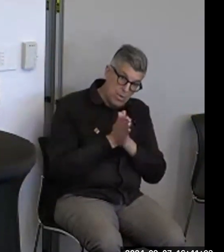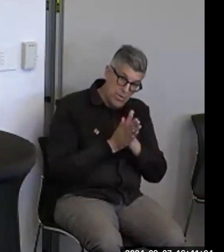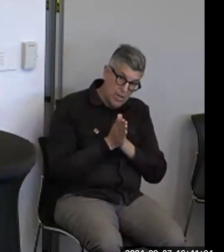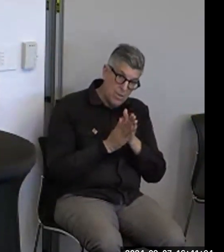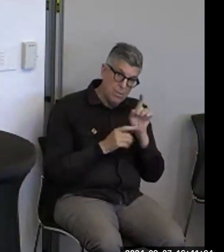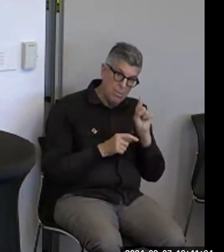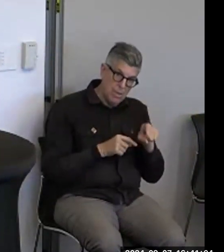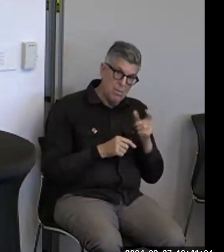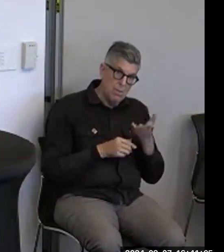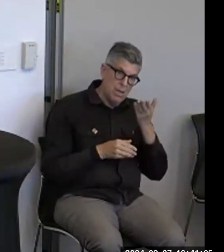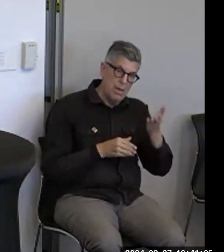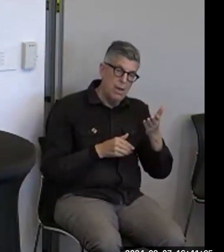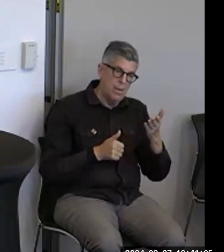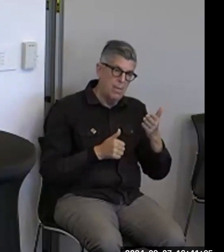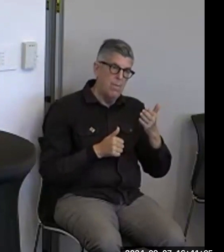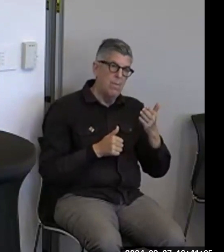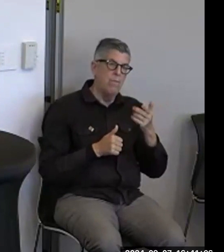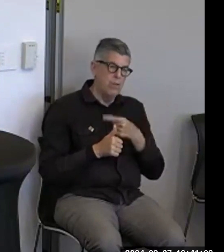first.